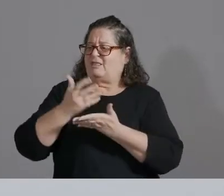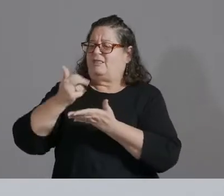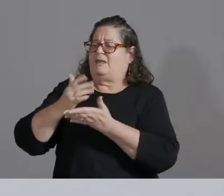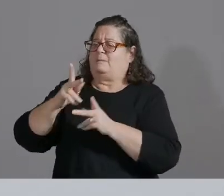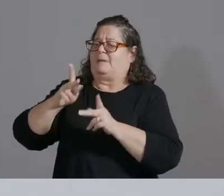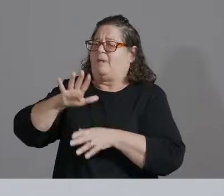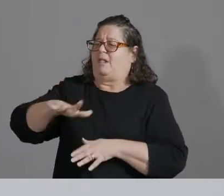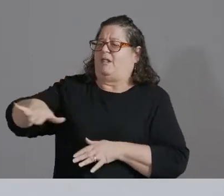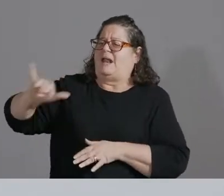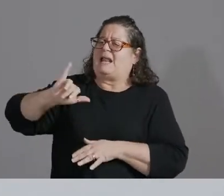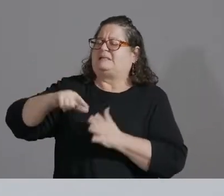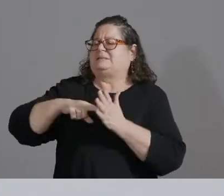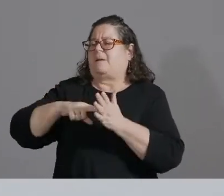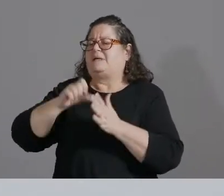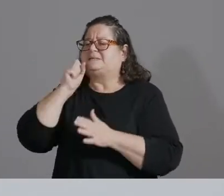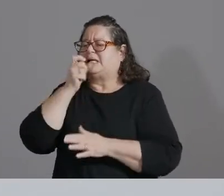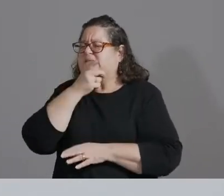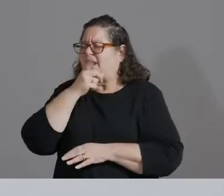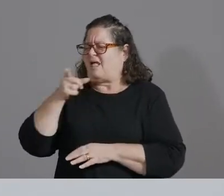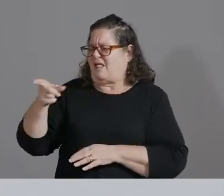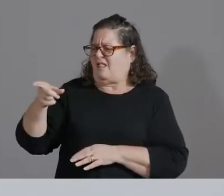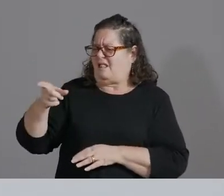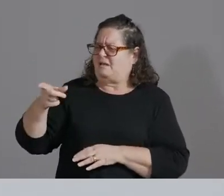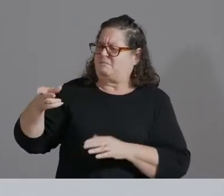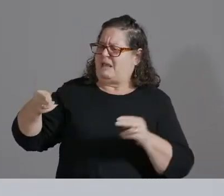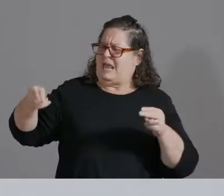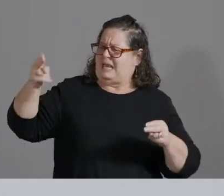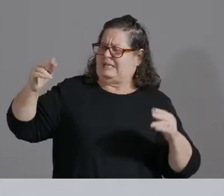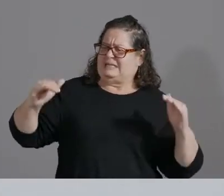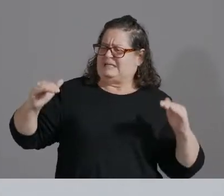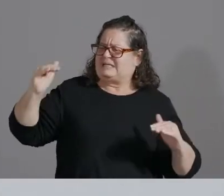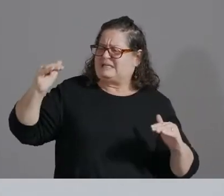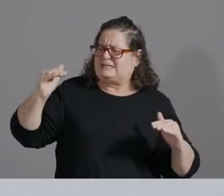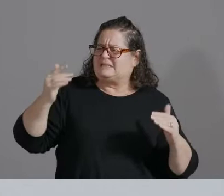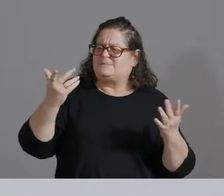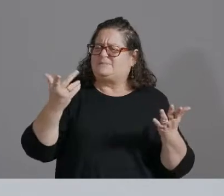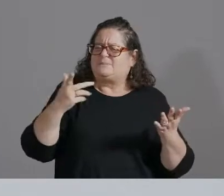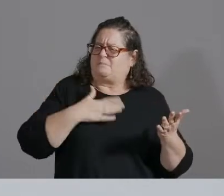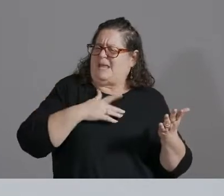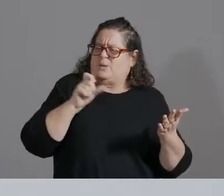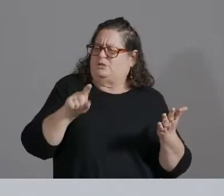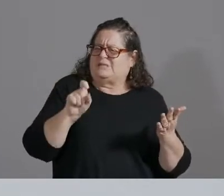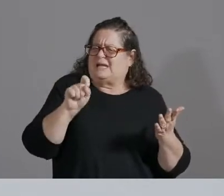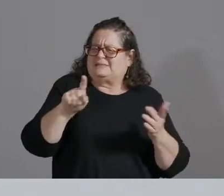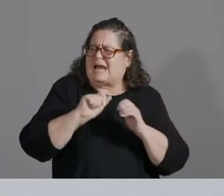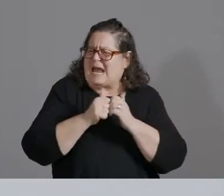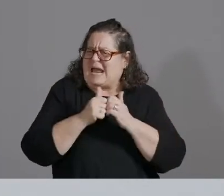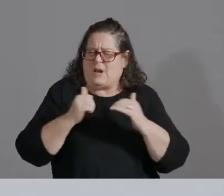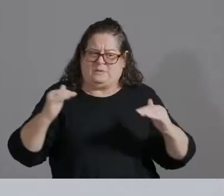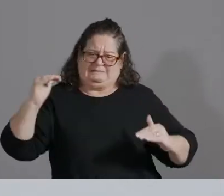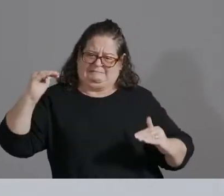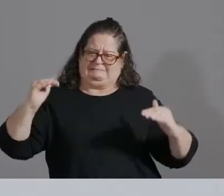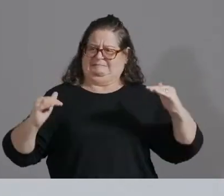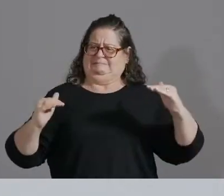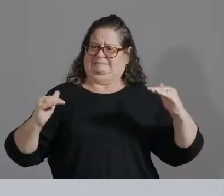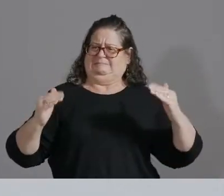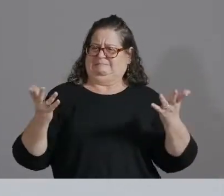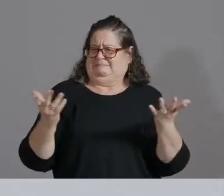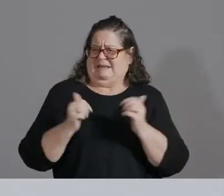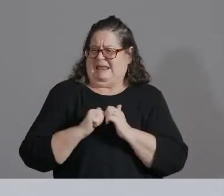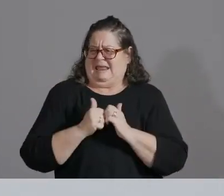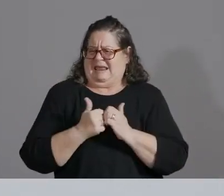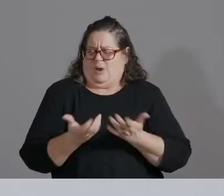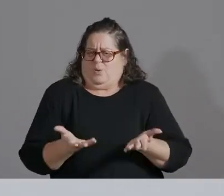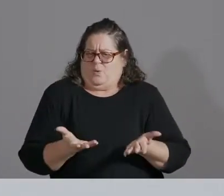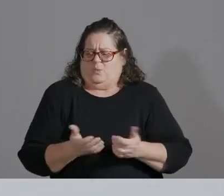what is the state doing to make the vaccination process more equitable? So that's a great question, and it's something that we've been working